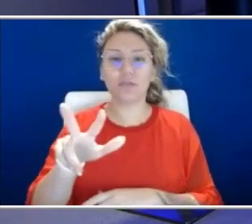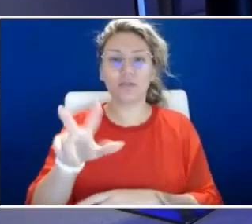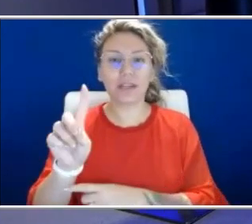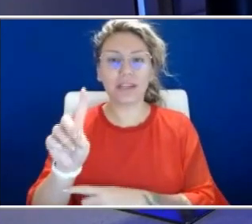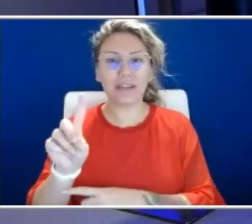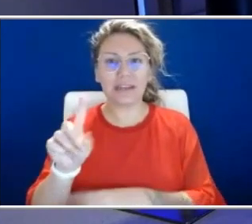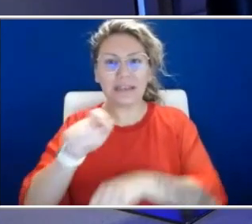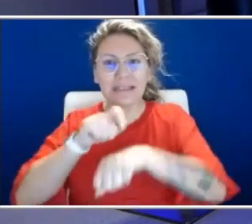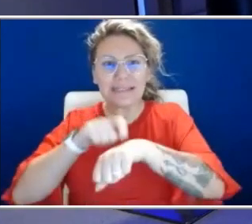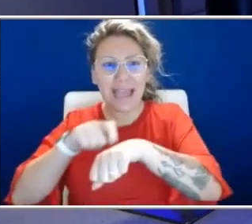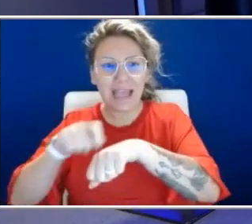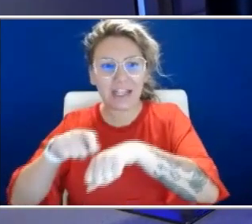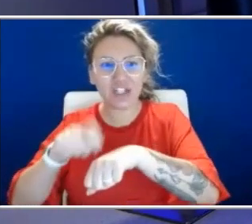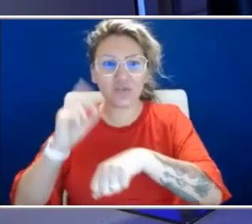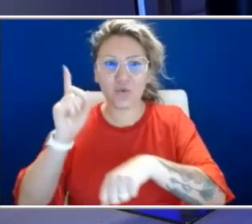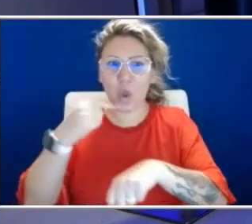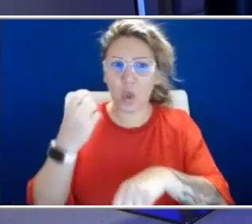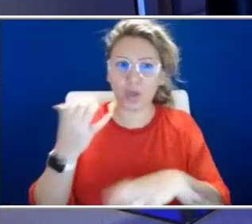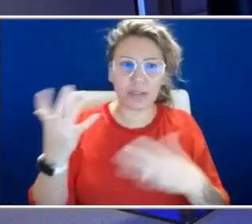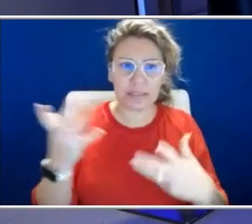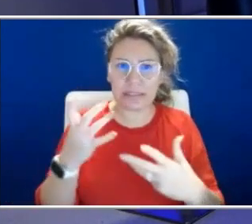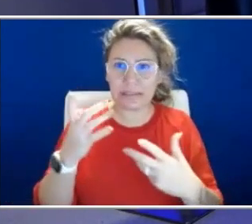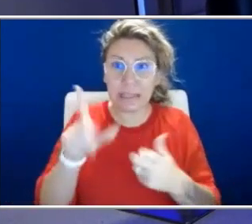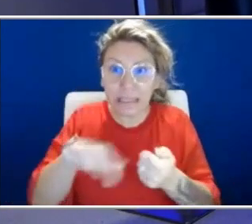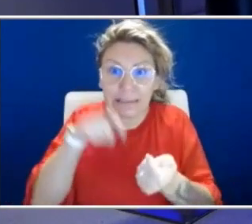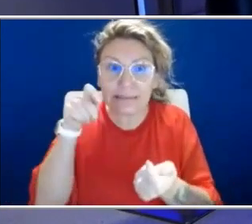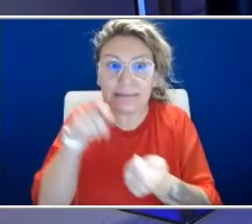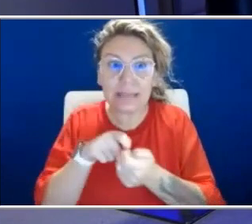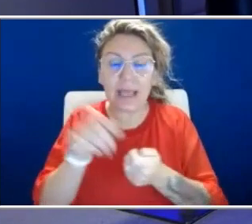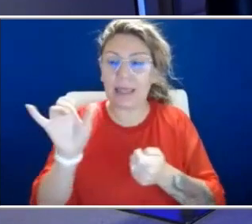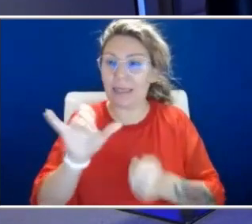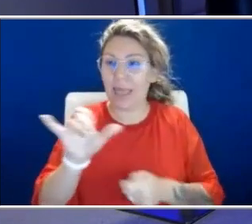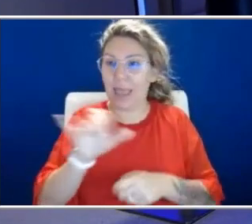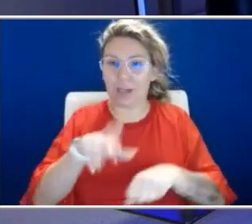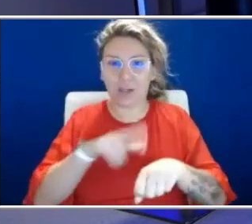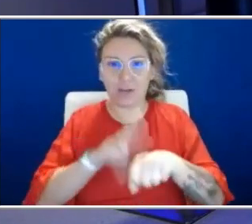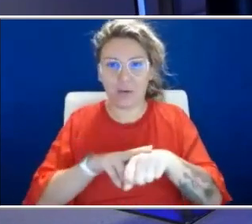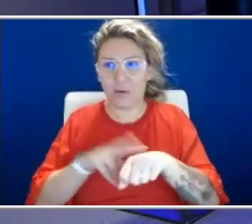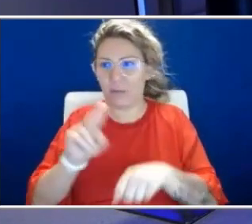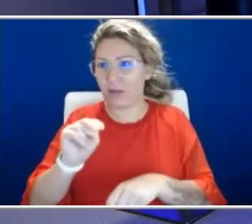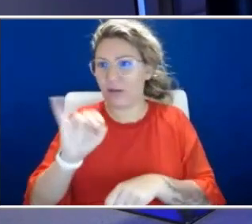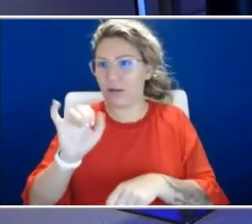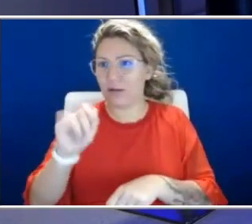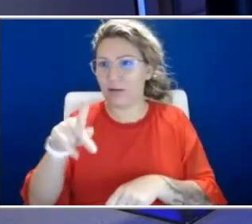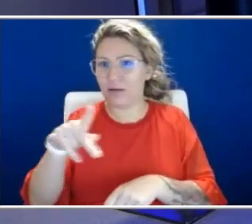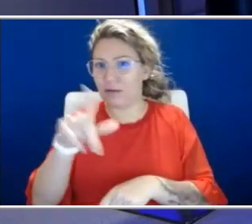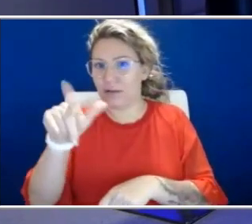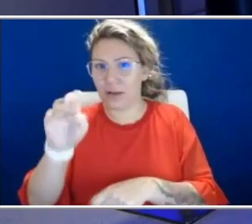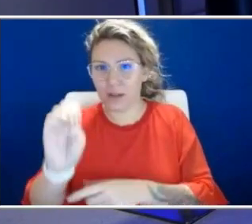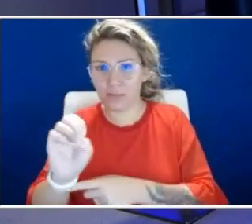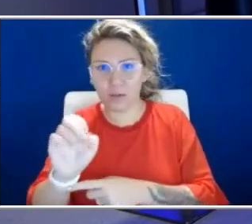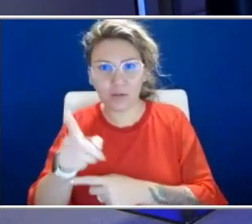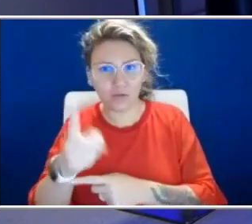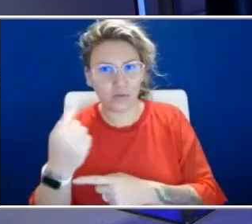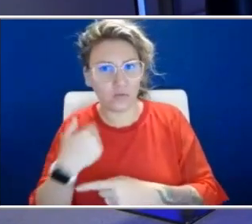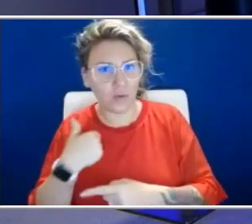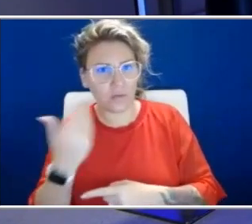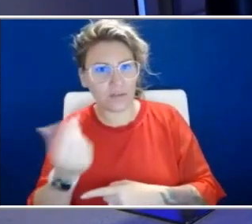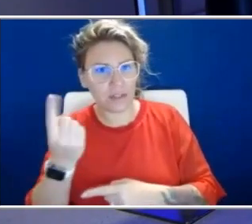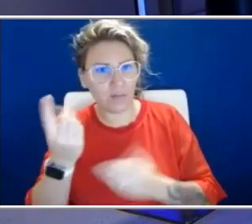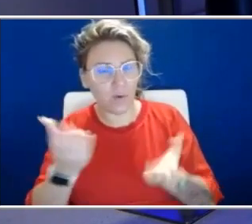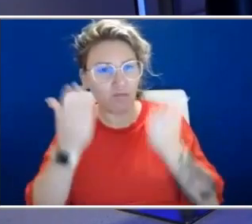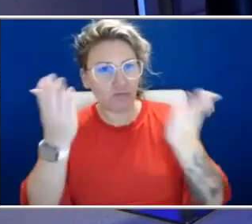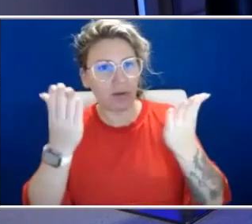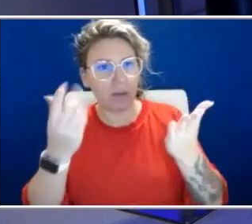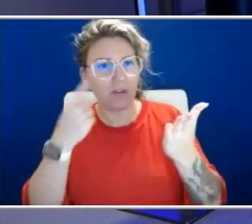brilliant. And it looks just like a normal nipple. Do you have someone that you will recommend to get the 3D